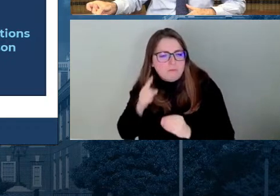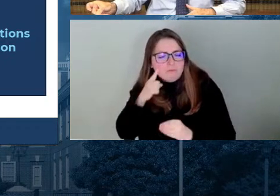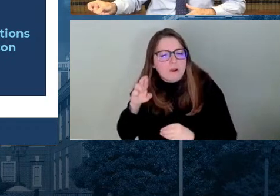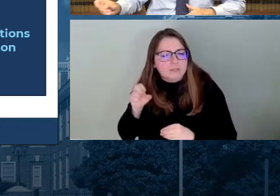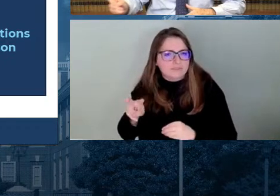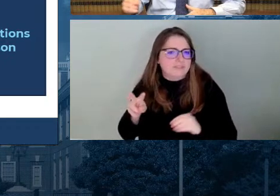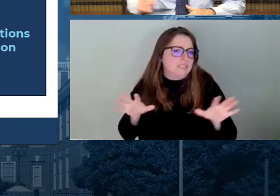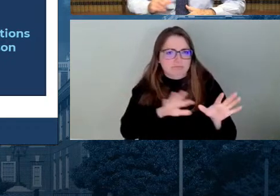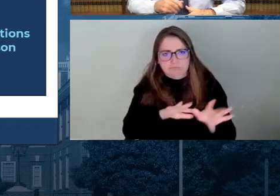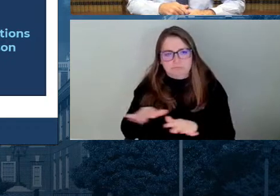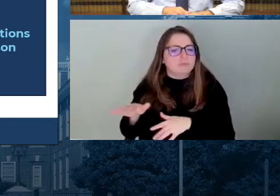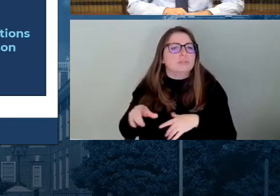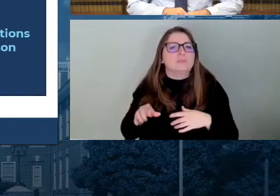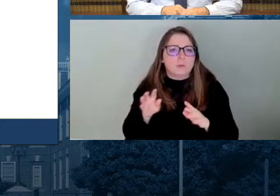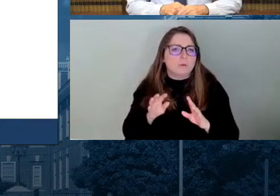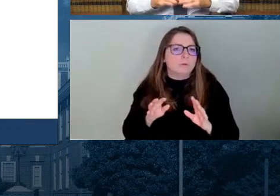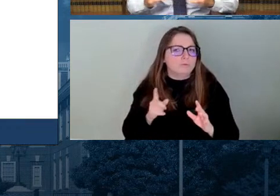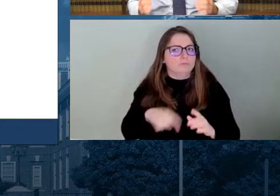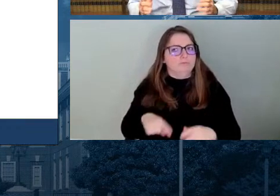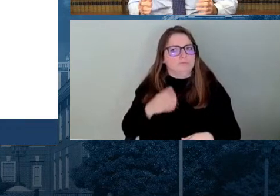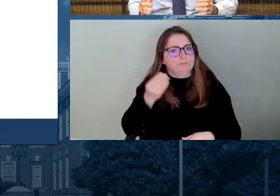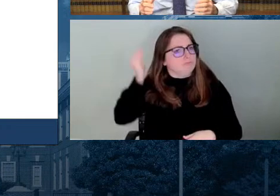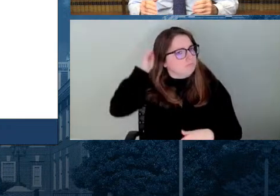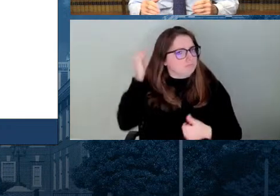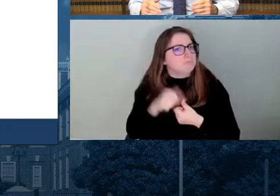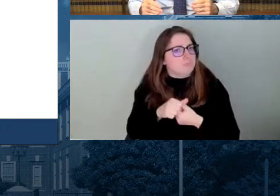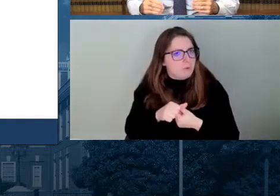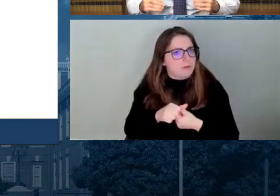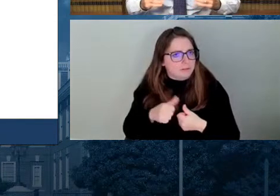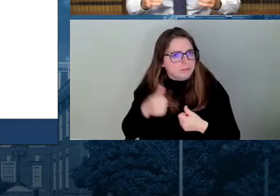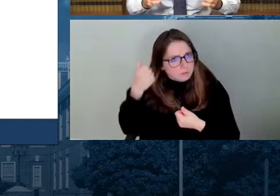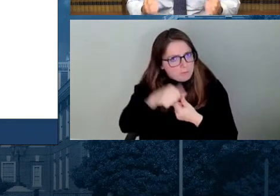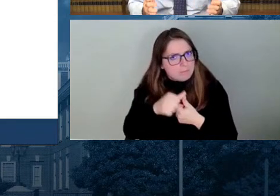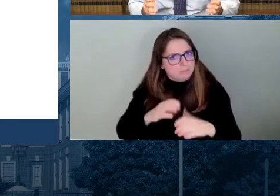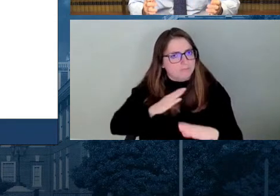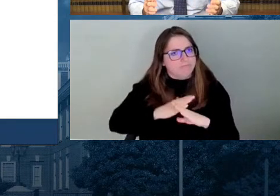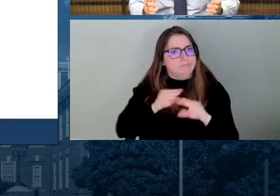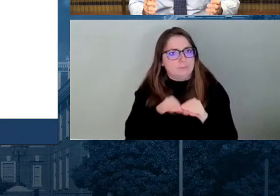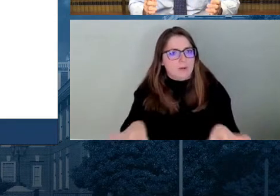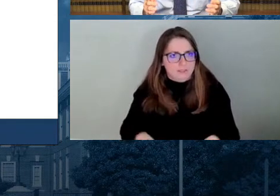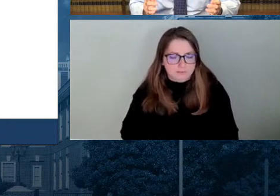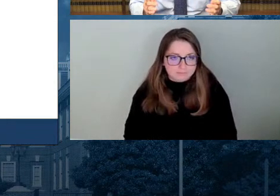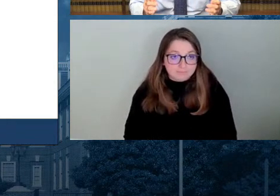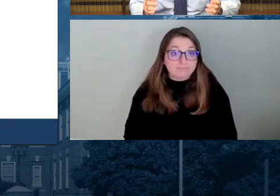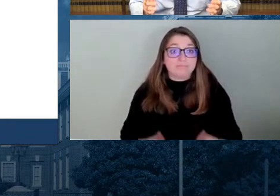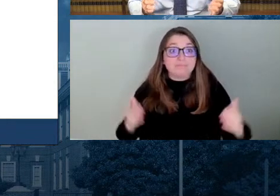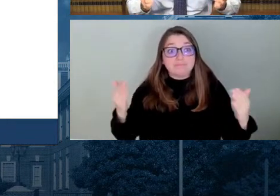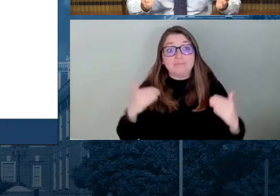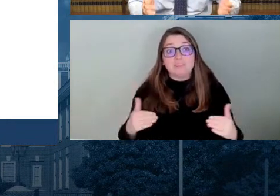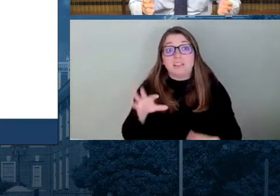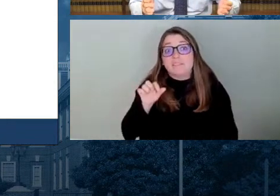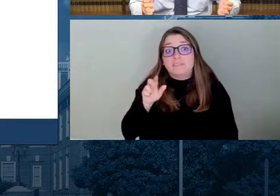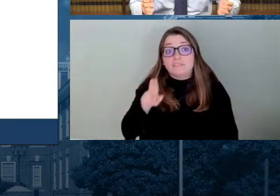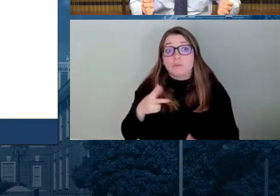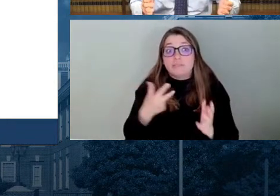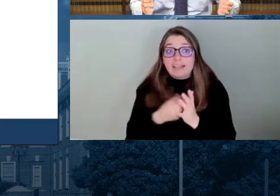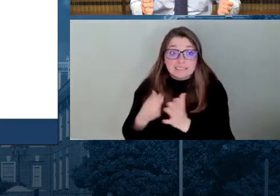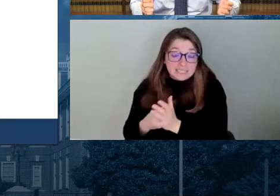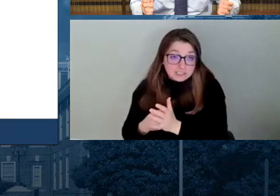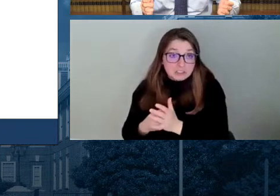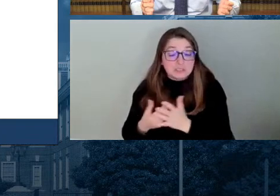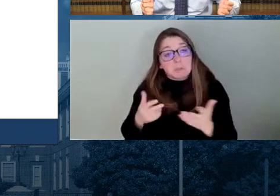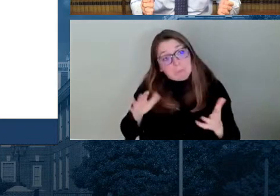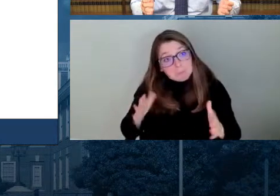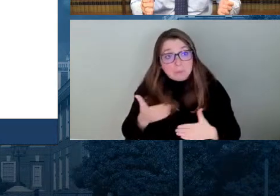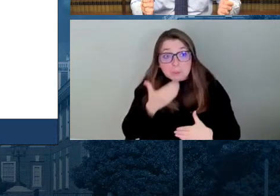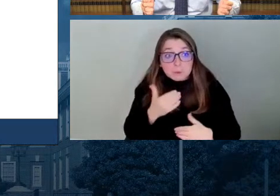to prevent the spread of the flu. Flu vaccination, there's been a pretty good year for flu vaccination, but only 25%